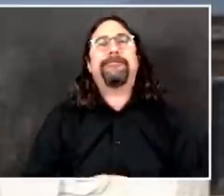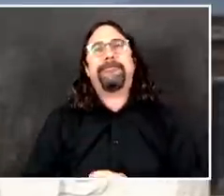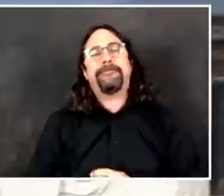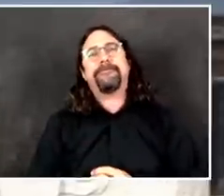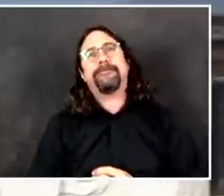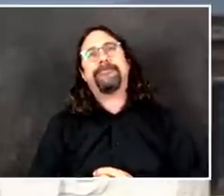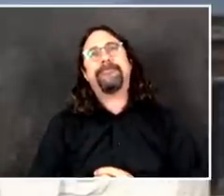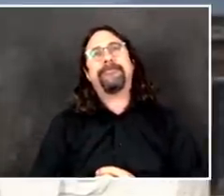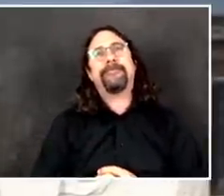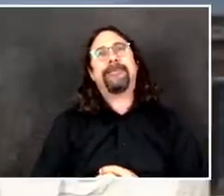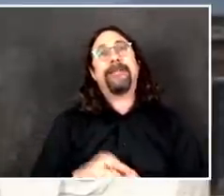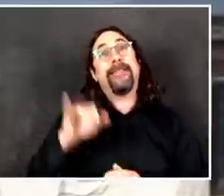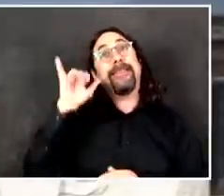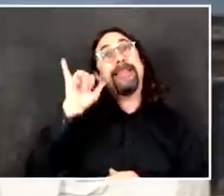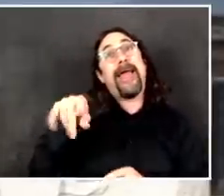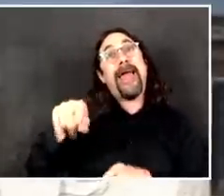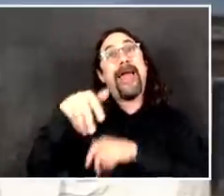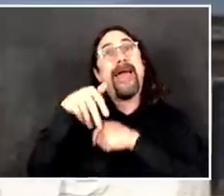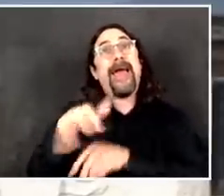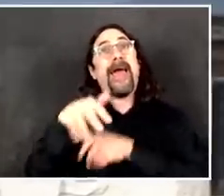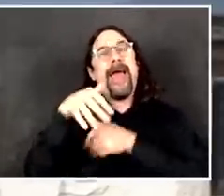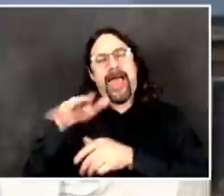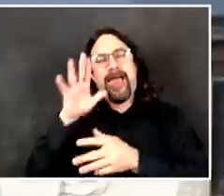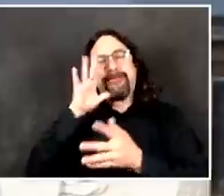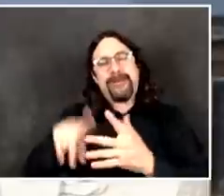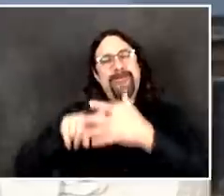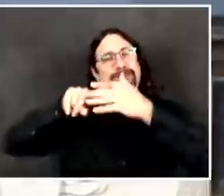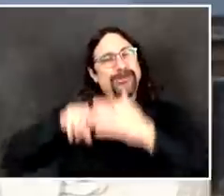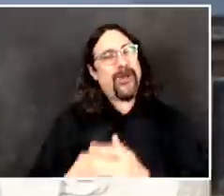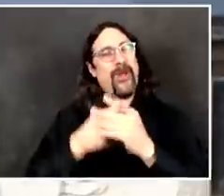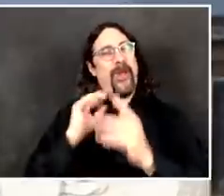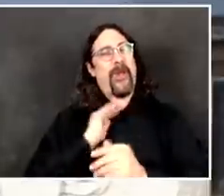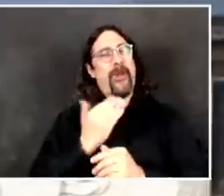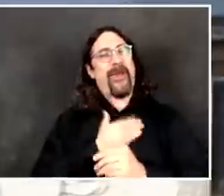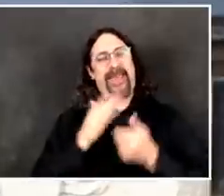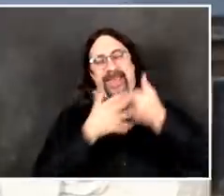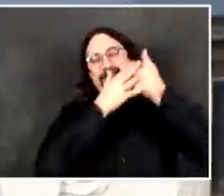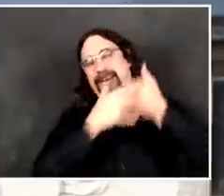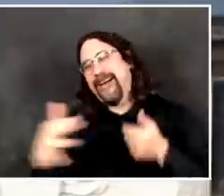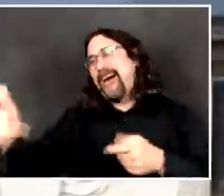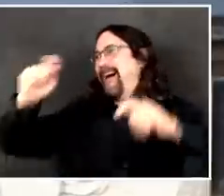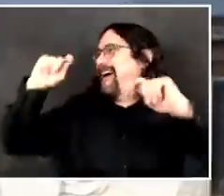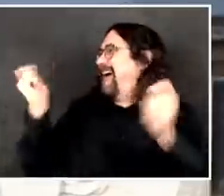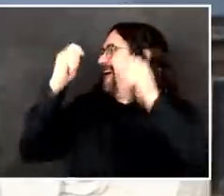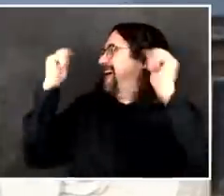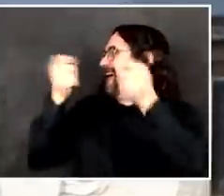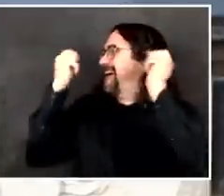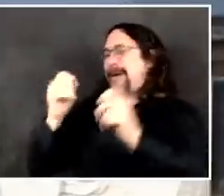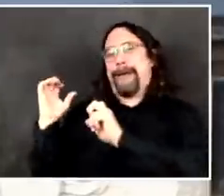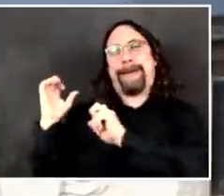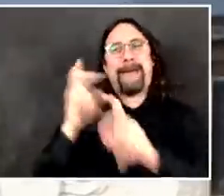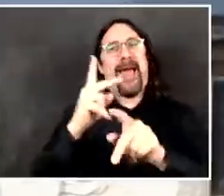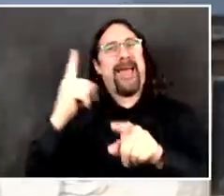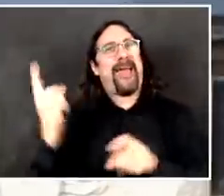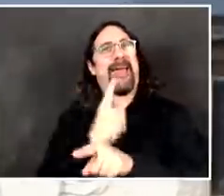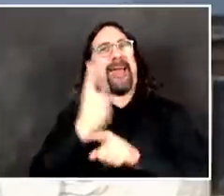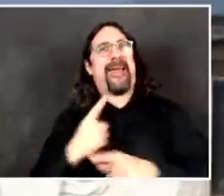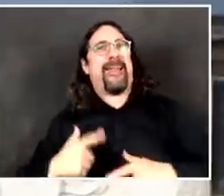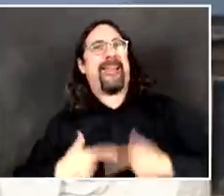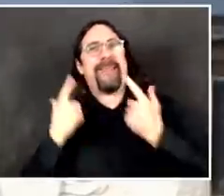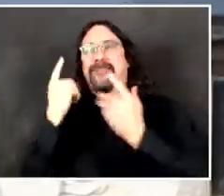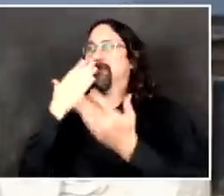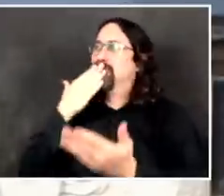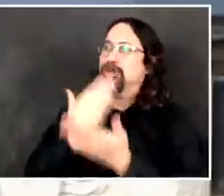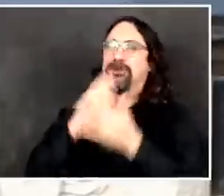be, most importantly, a chance to say thank you to so many good and noble people, so many tough,